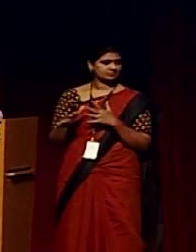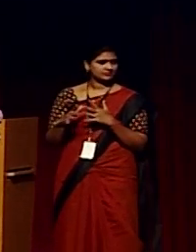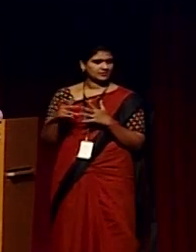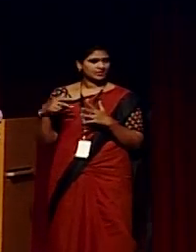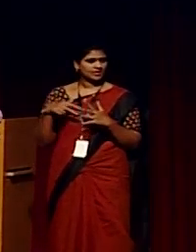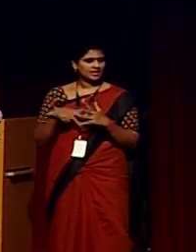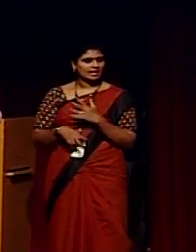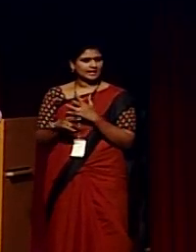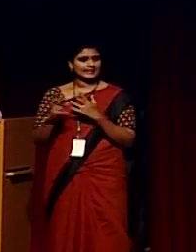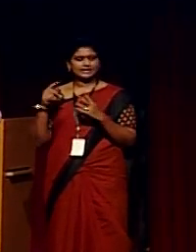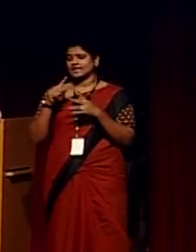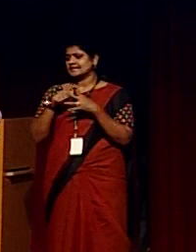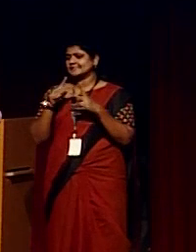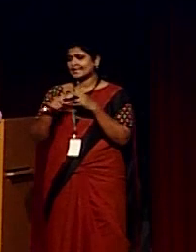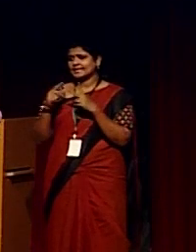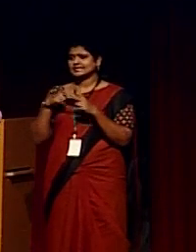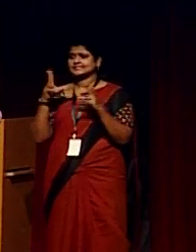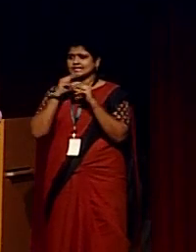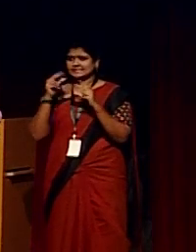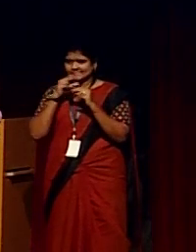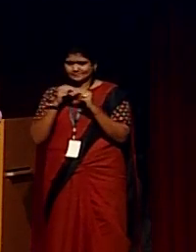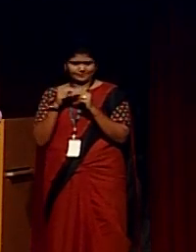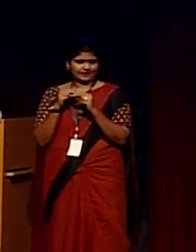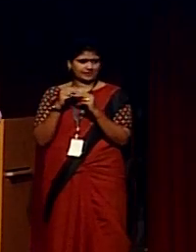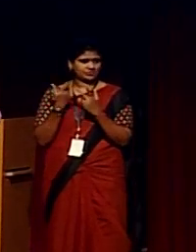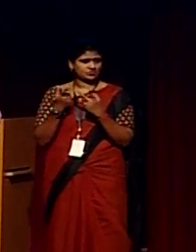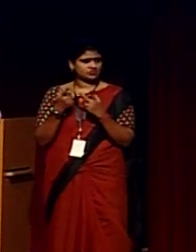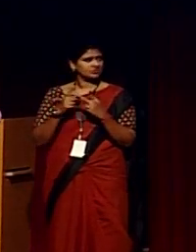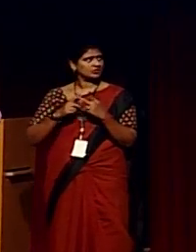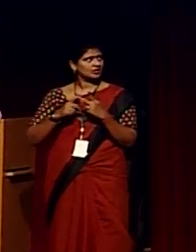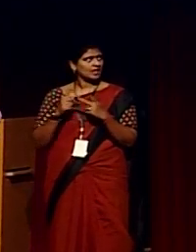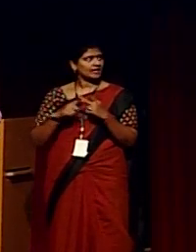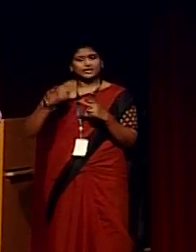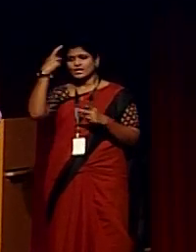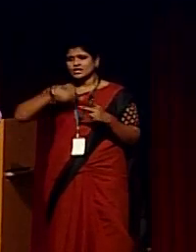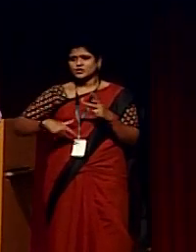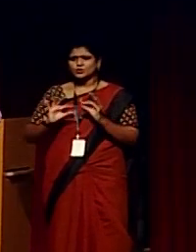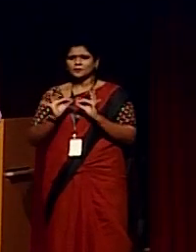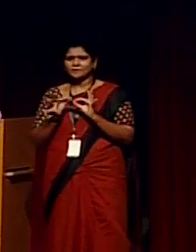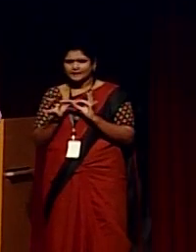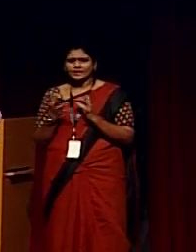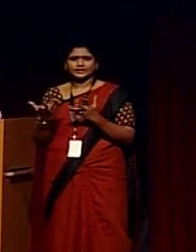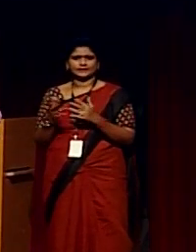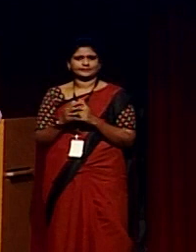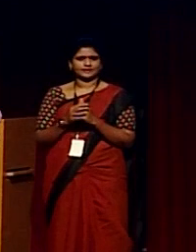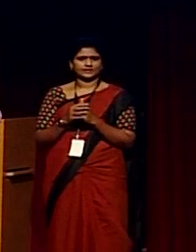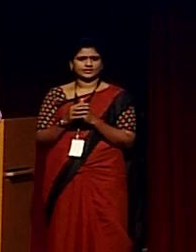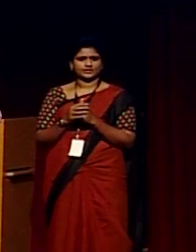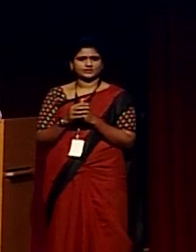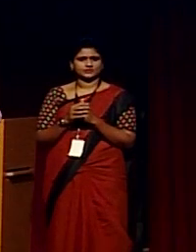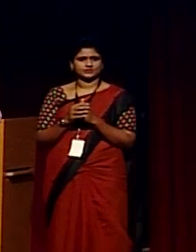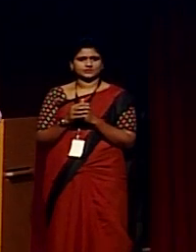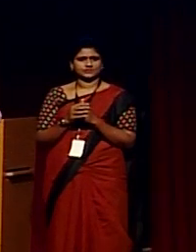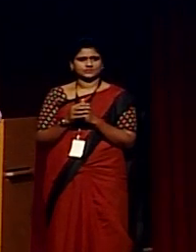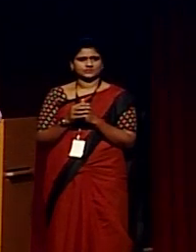Speech Rule Engine. What it does is, it does a semantic interpretation of the mathematical formula and then translates